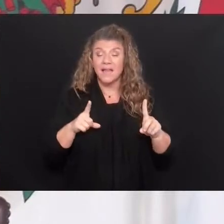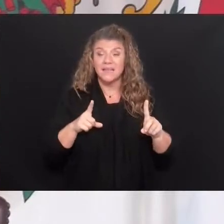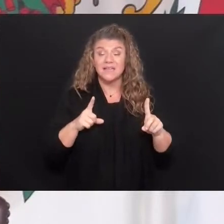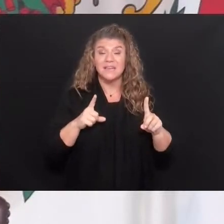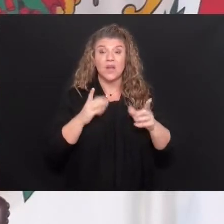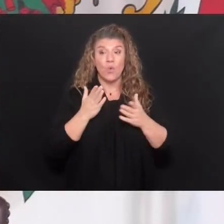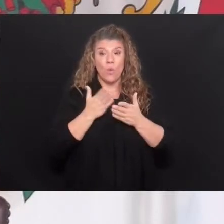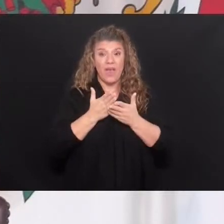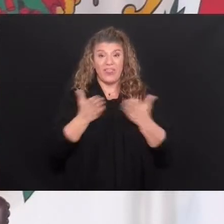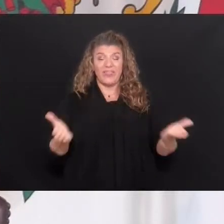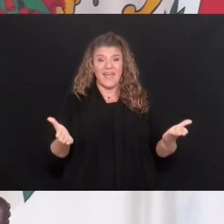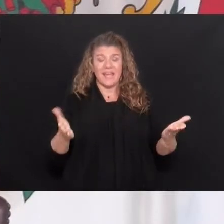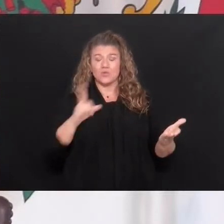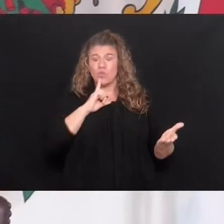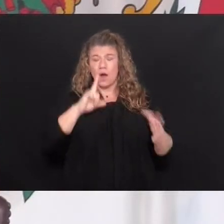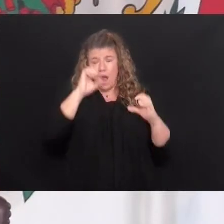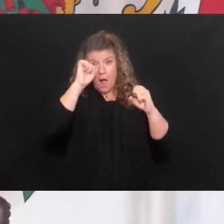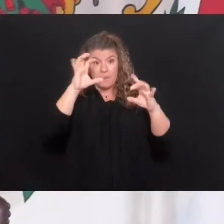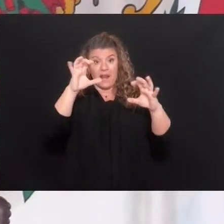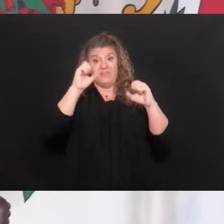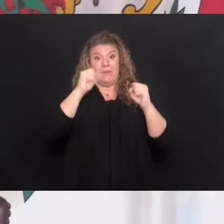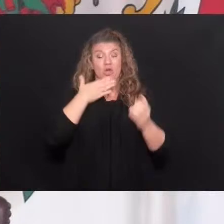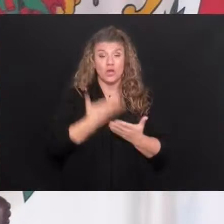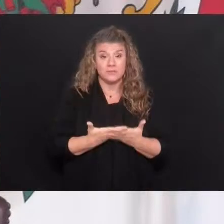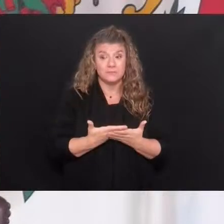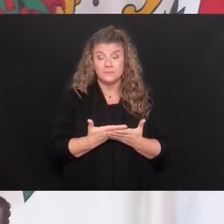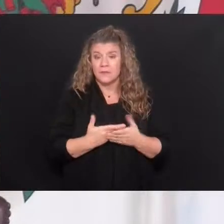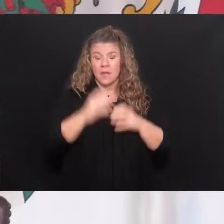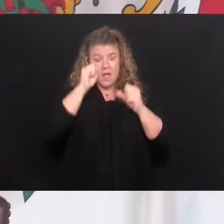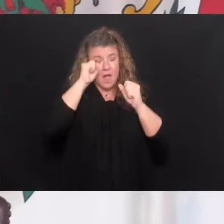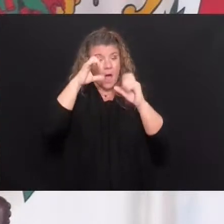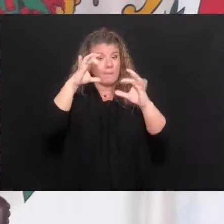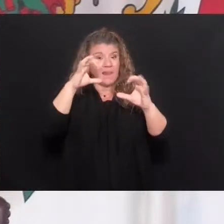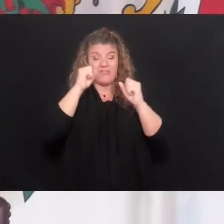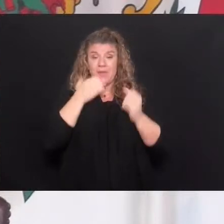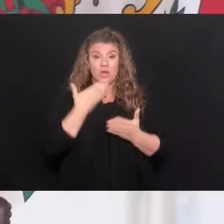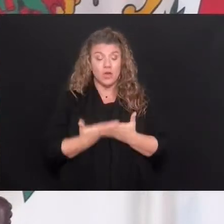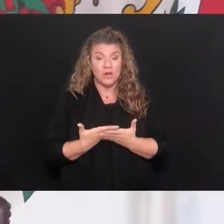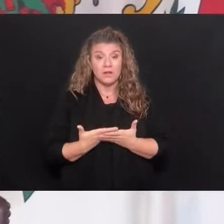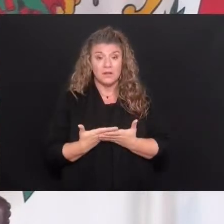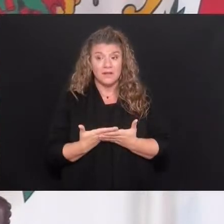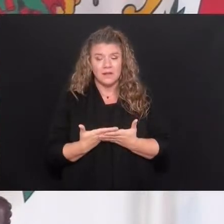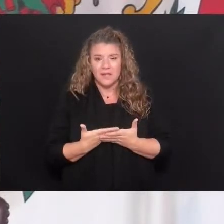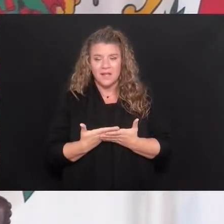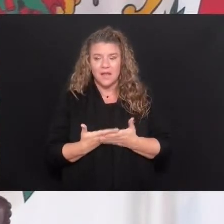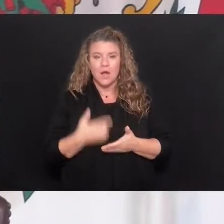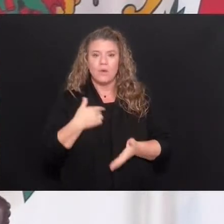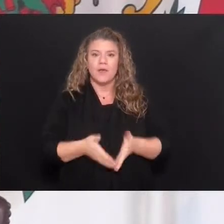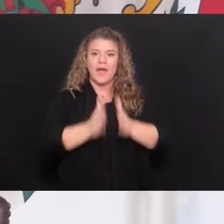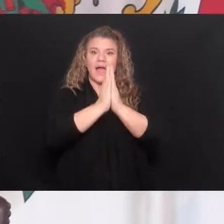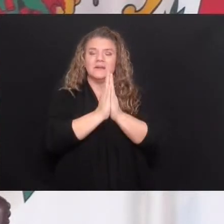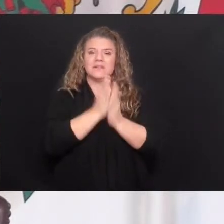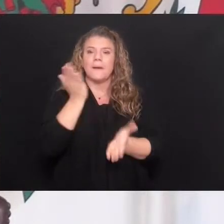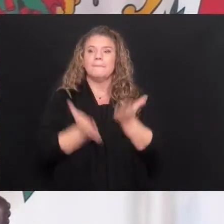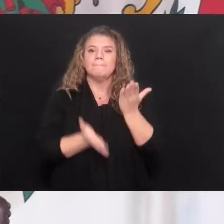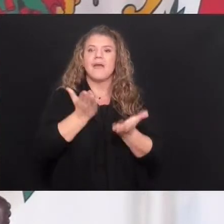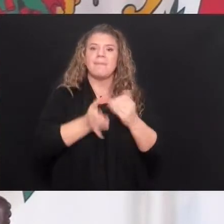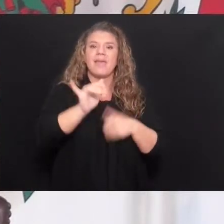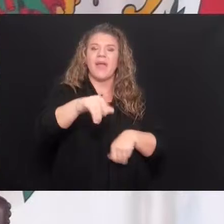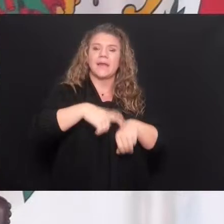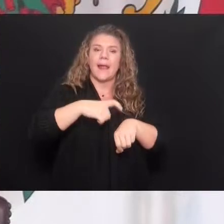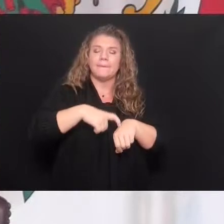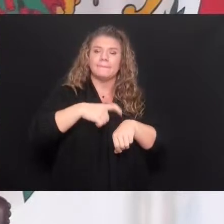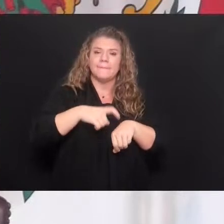unbelievably good, we asked them maybe at that point in time they